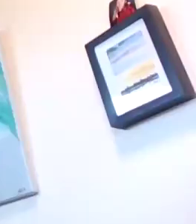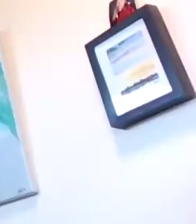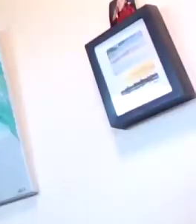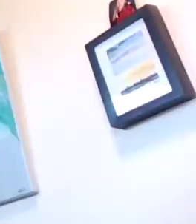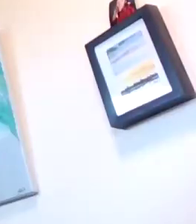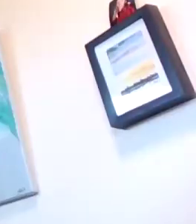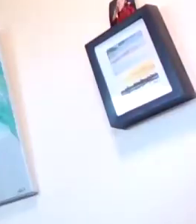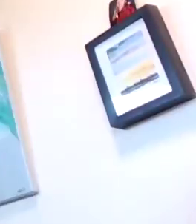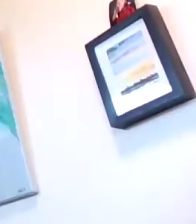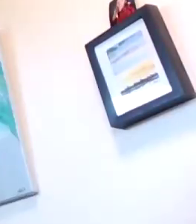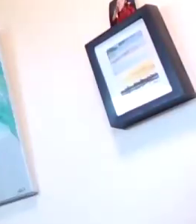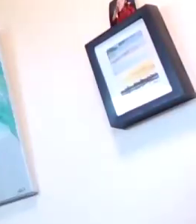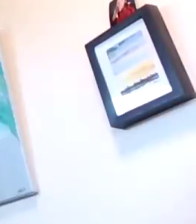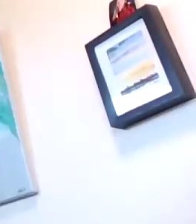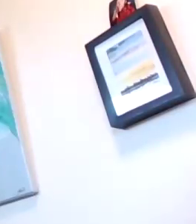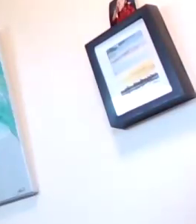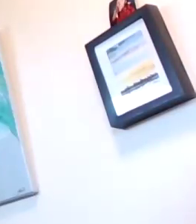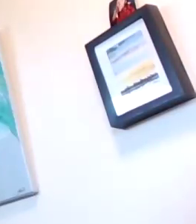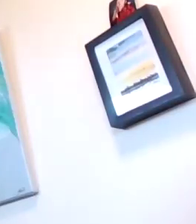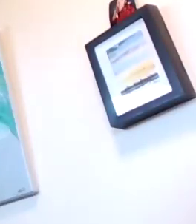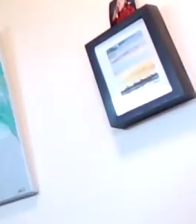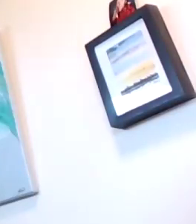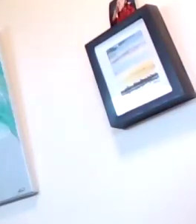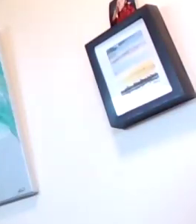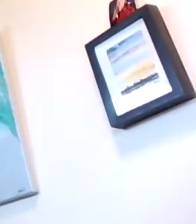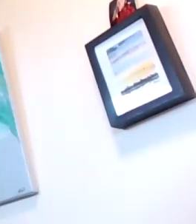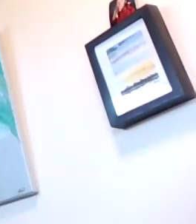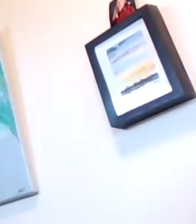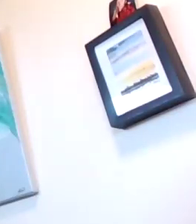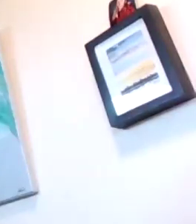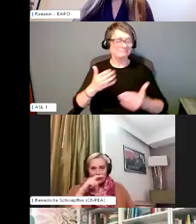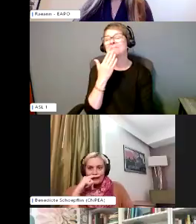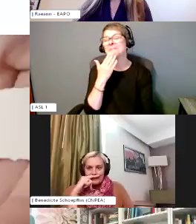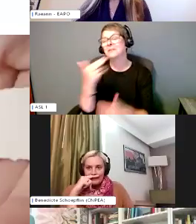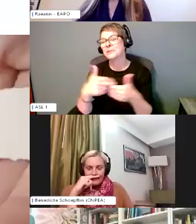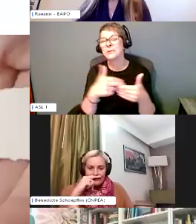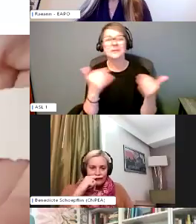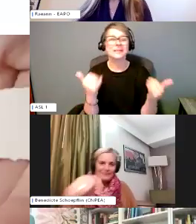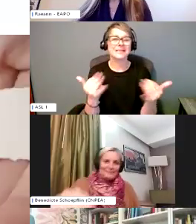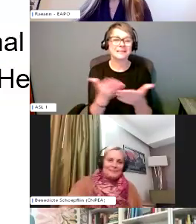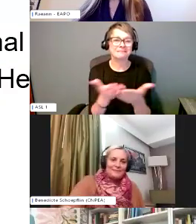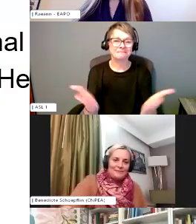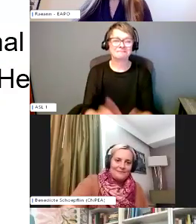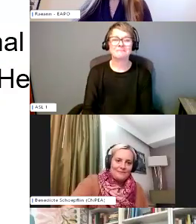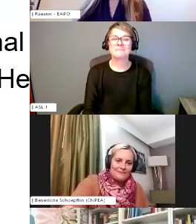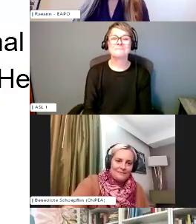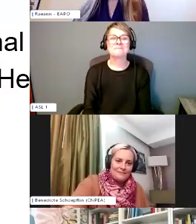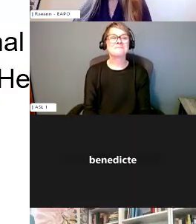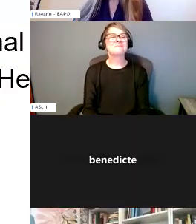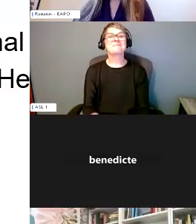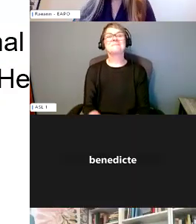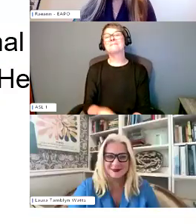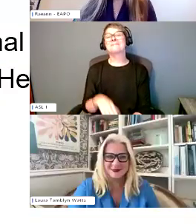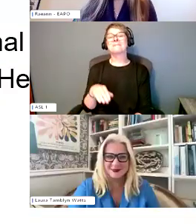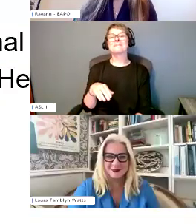launch into our panel today. Thank you so much for being with us. Great. Thank you so much. I